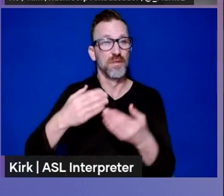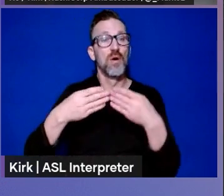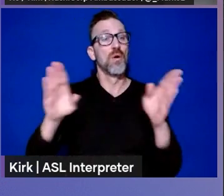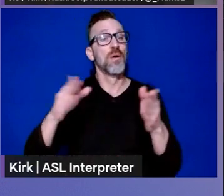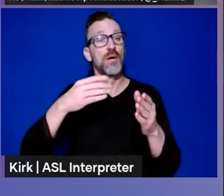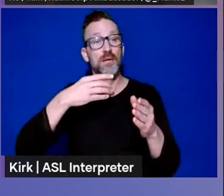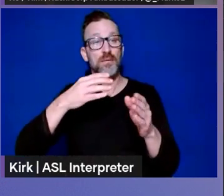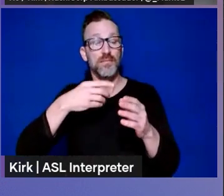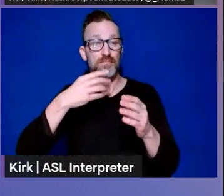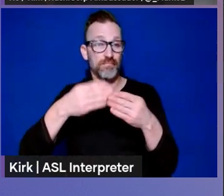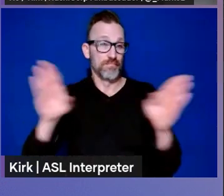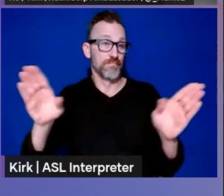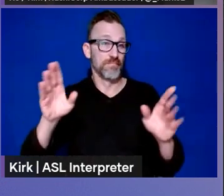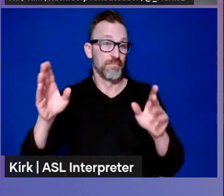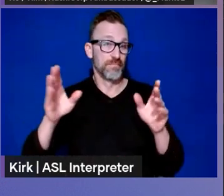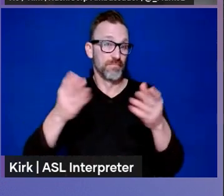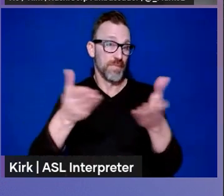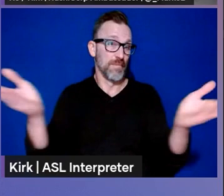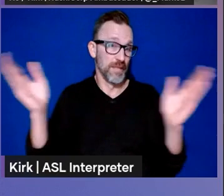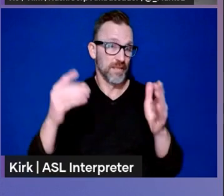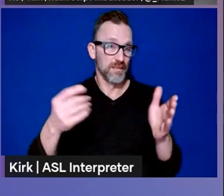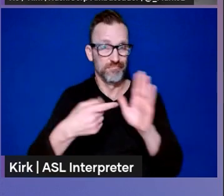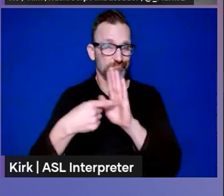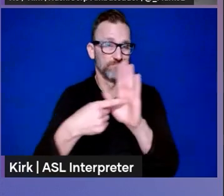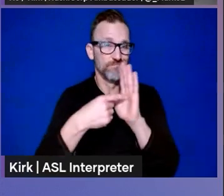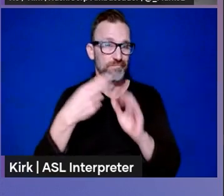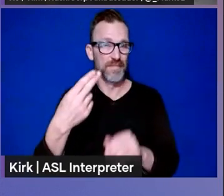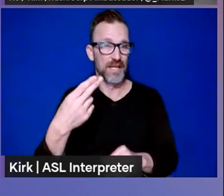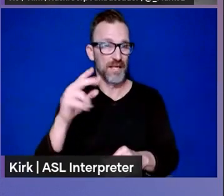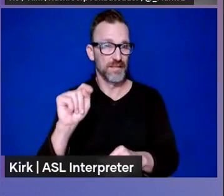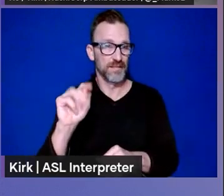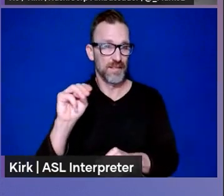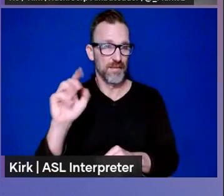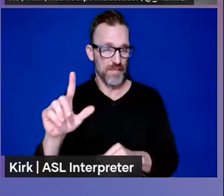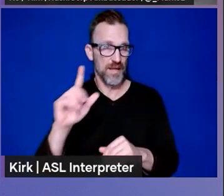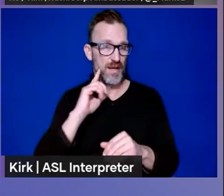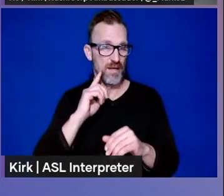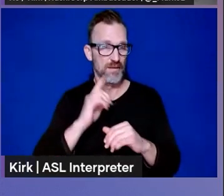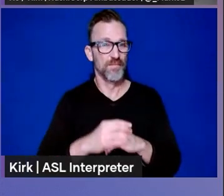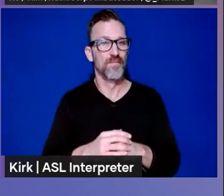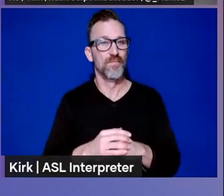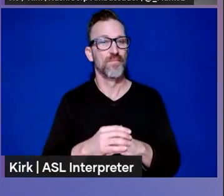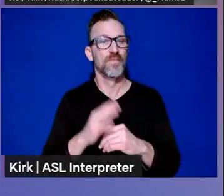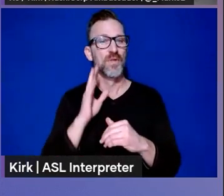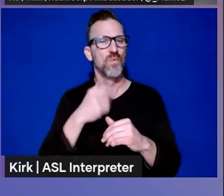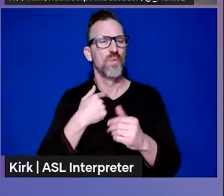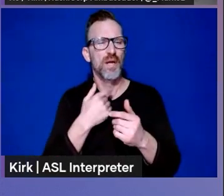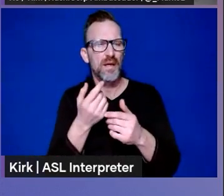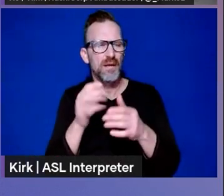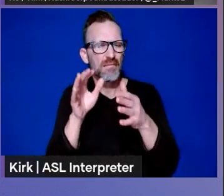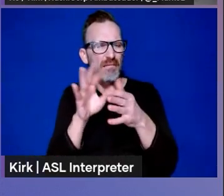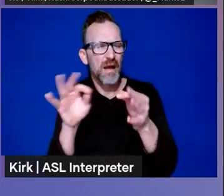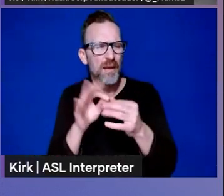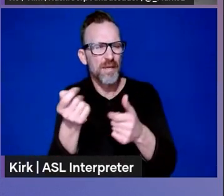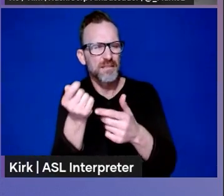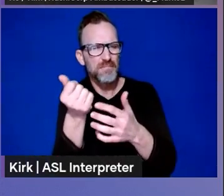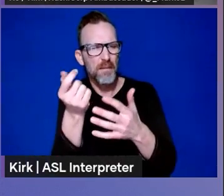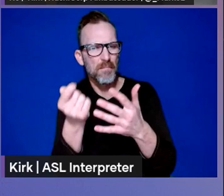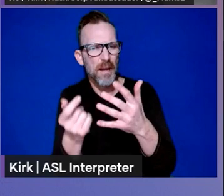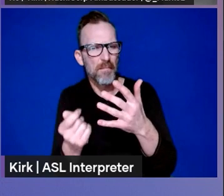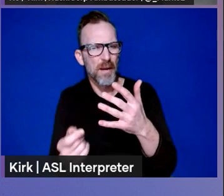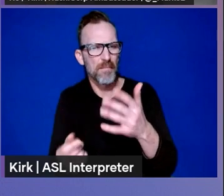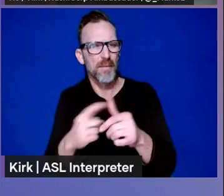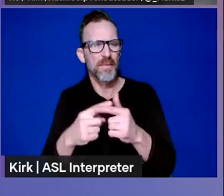HTML. And what we're going to do here is we're going to quickly remove some comments, and we're going to add text hello from